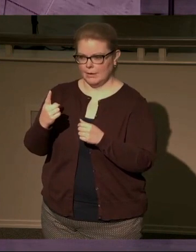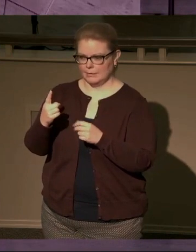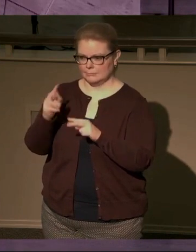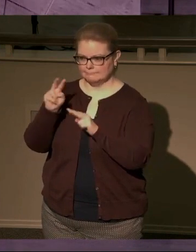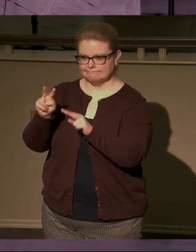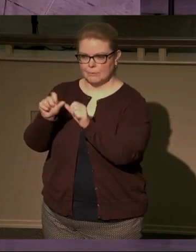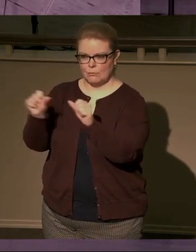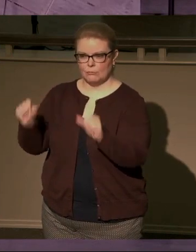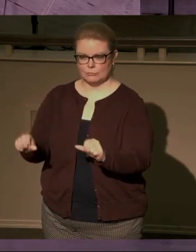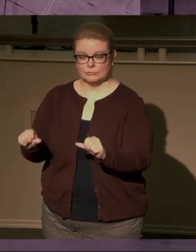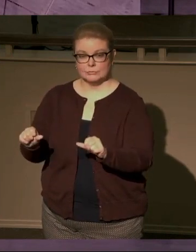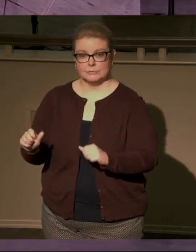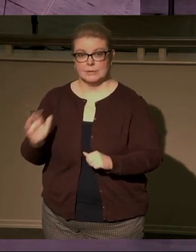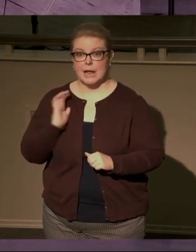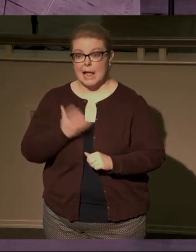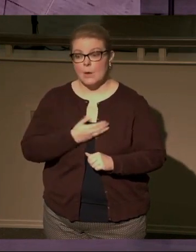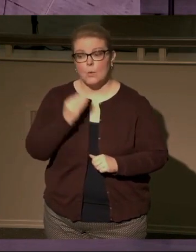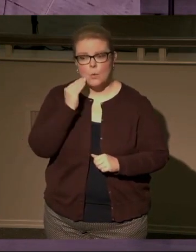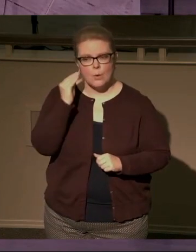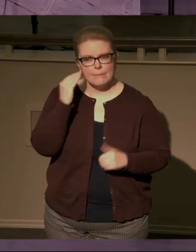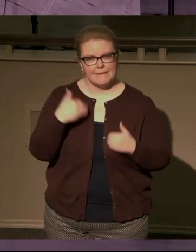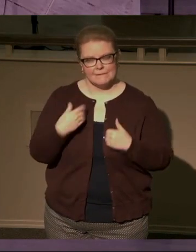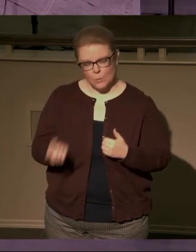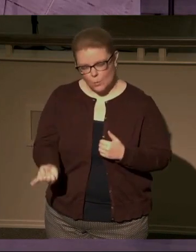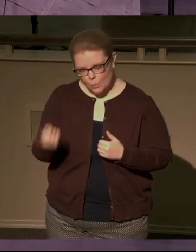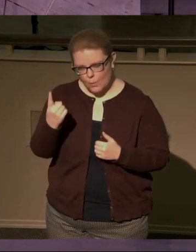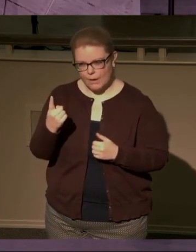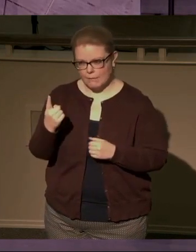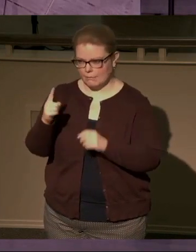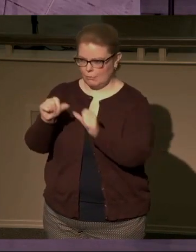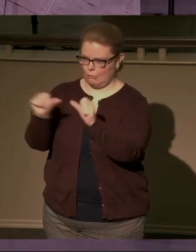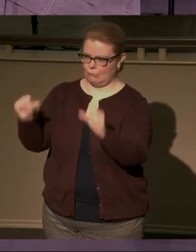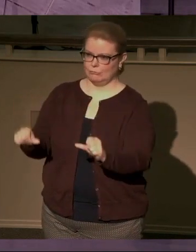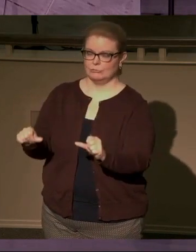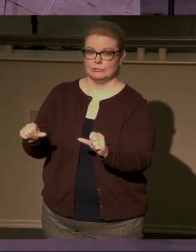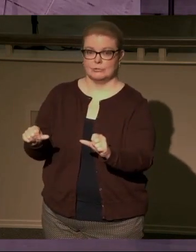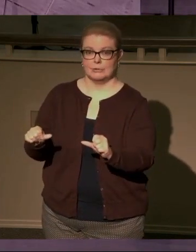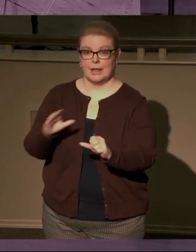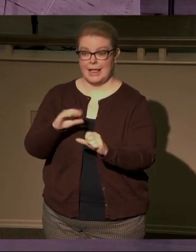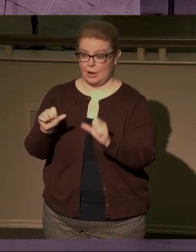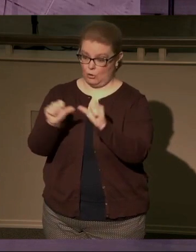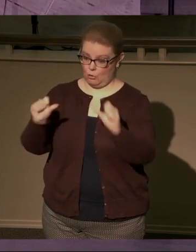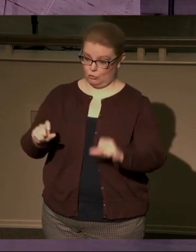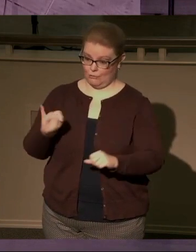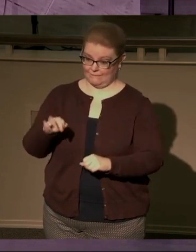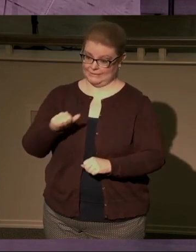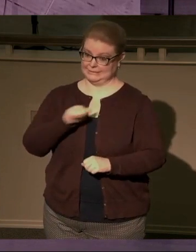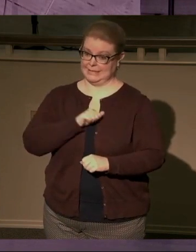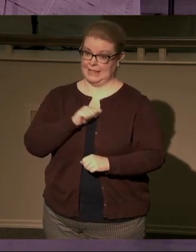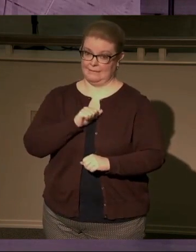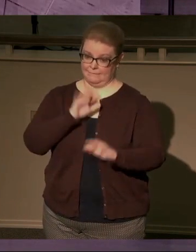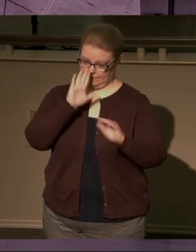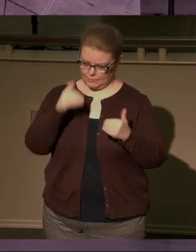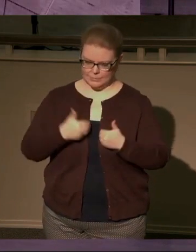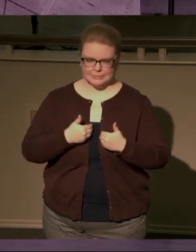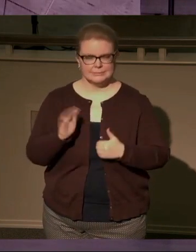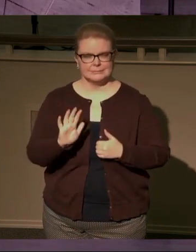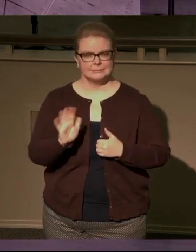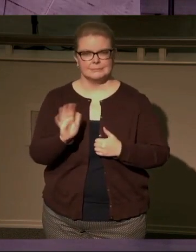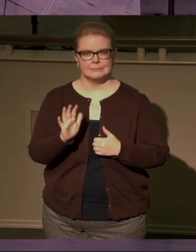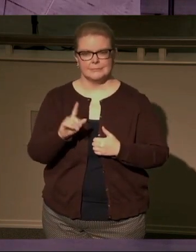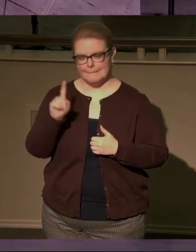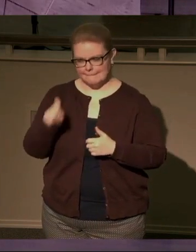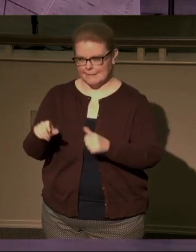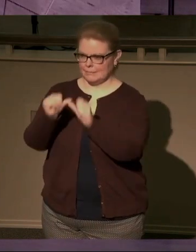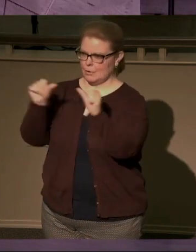have in our homes a single altar. And it can't be the altar of self. It has to be the altar